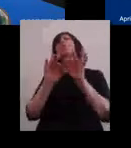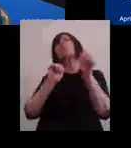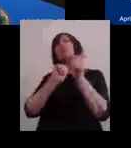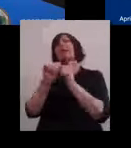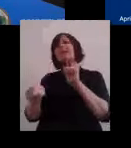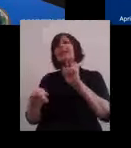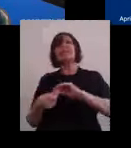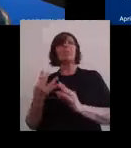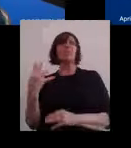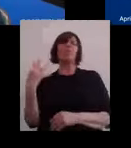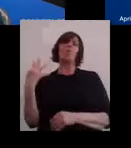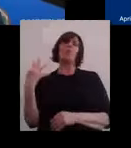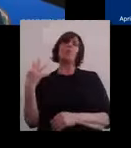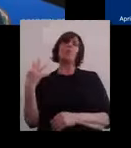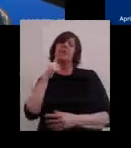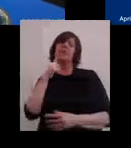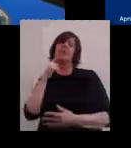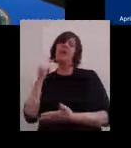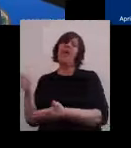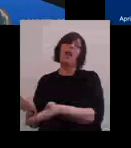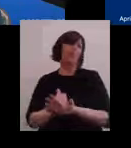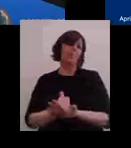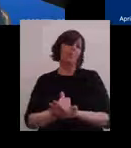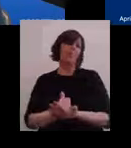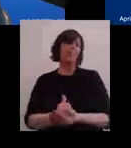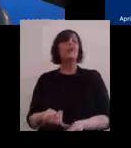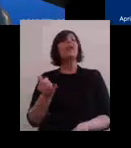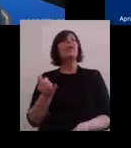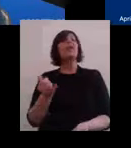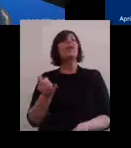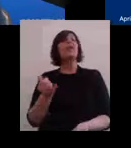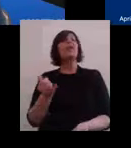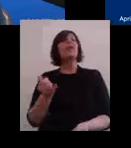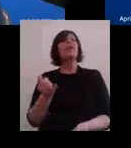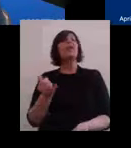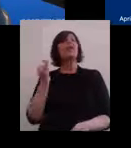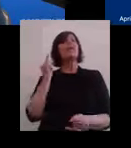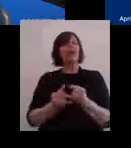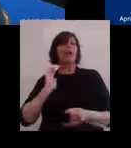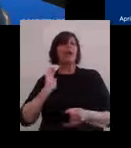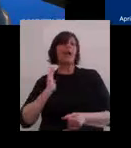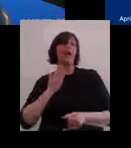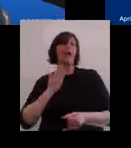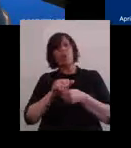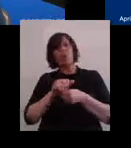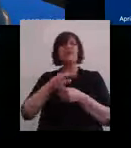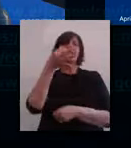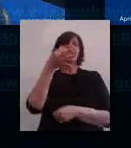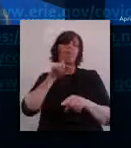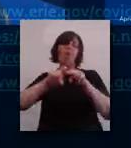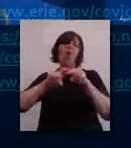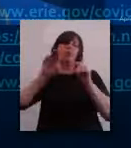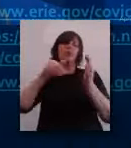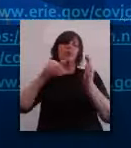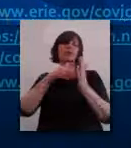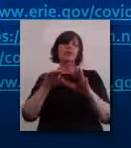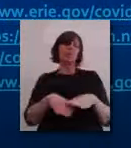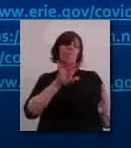passed. Finally, of course, our COVID-19 call center is open from 8 a.m. to 8 p.m. at